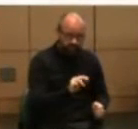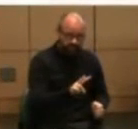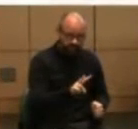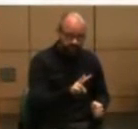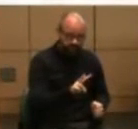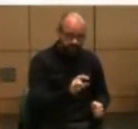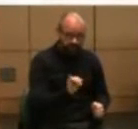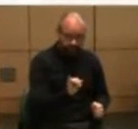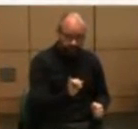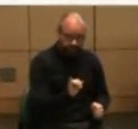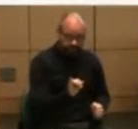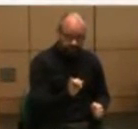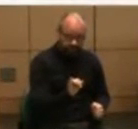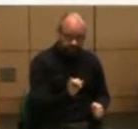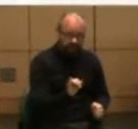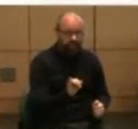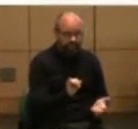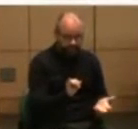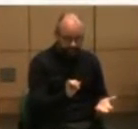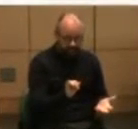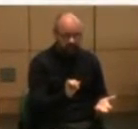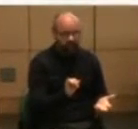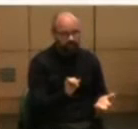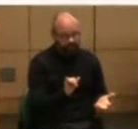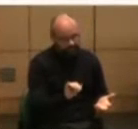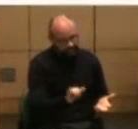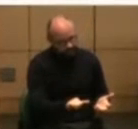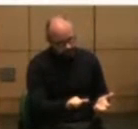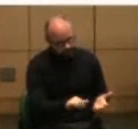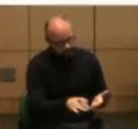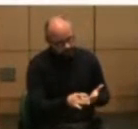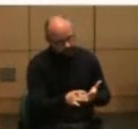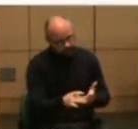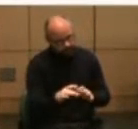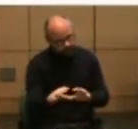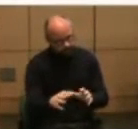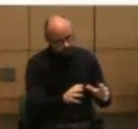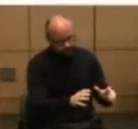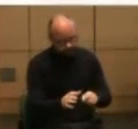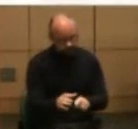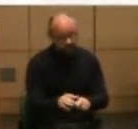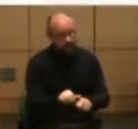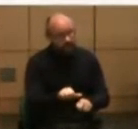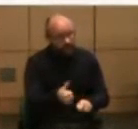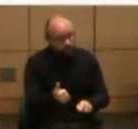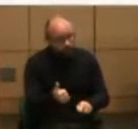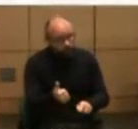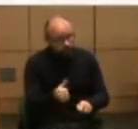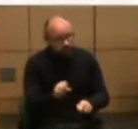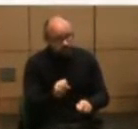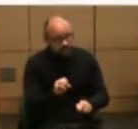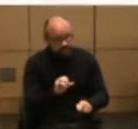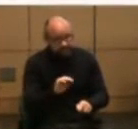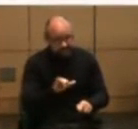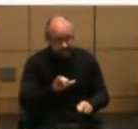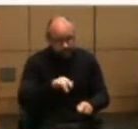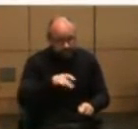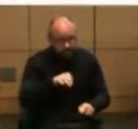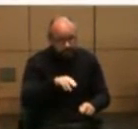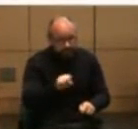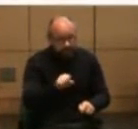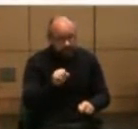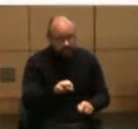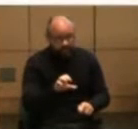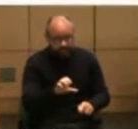Then this gets into two different categories, whether they had other symptoms of CMV when they were born, or if they had no other symptoms